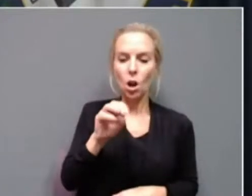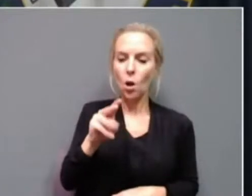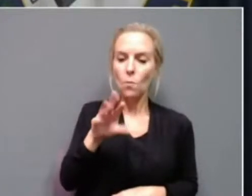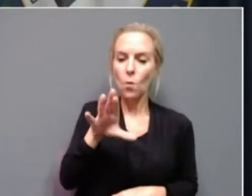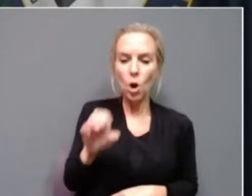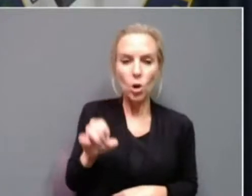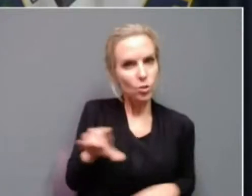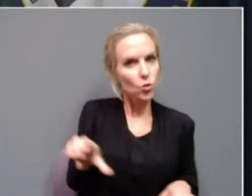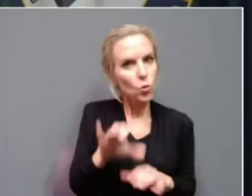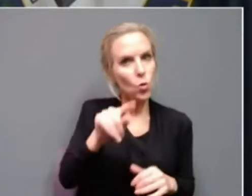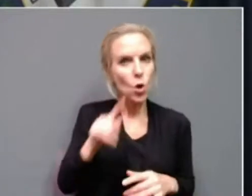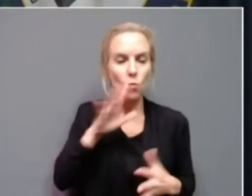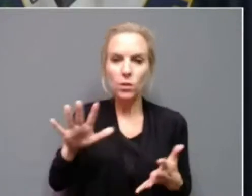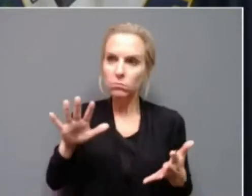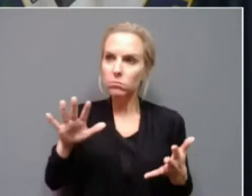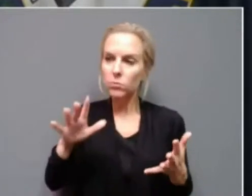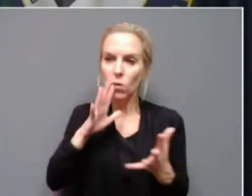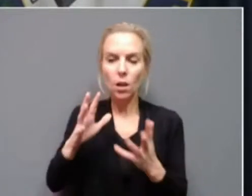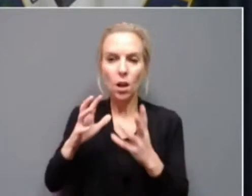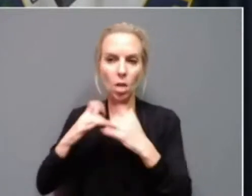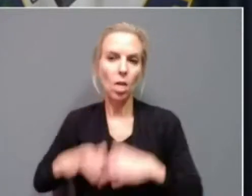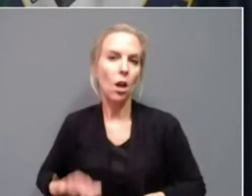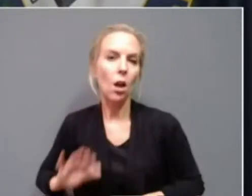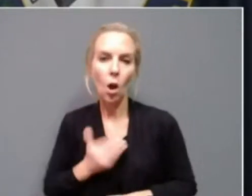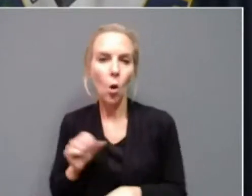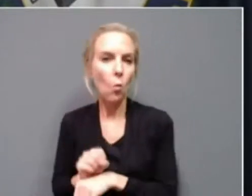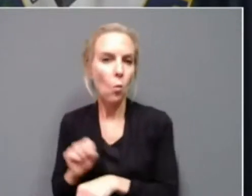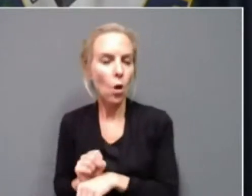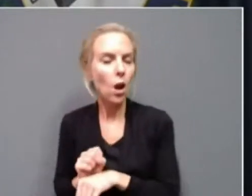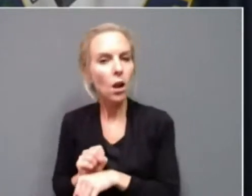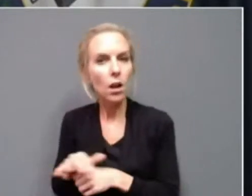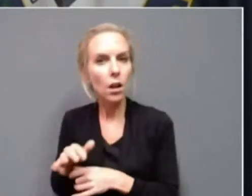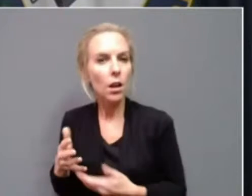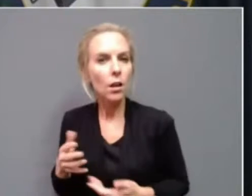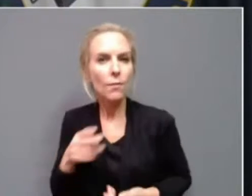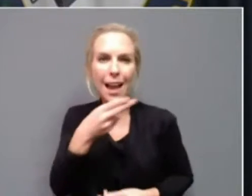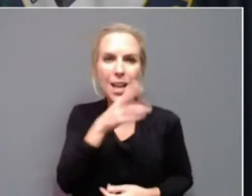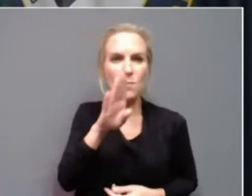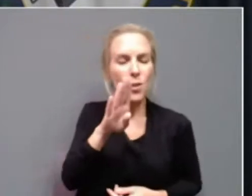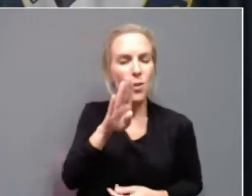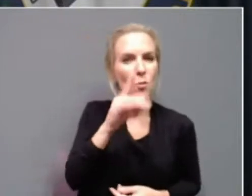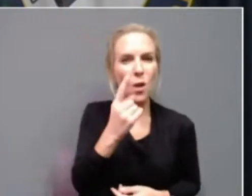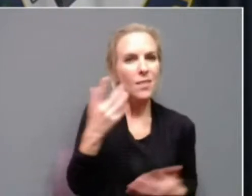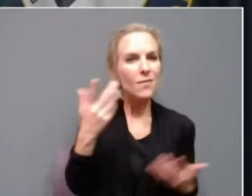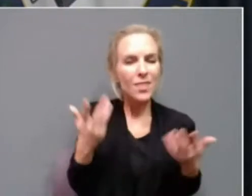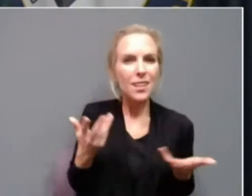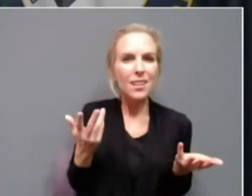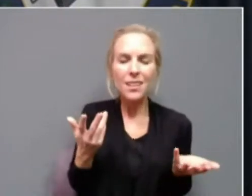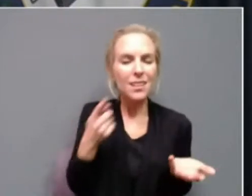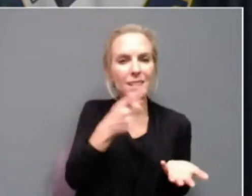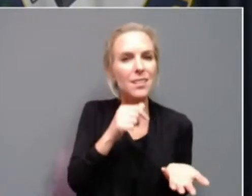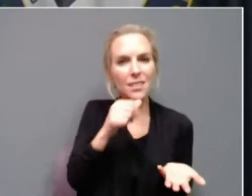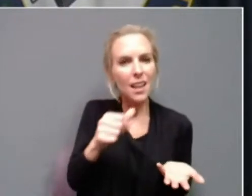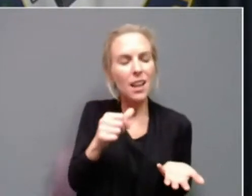our workforce. But House Bill 1 has been enjoined. It is not in